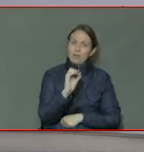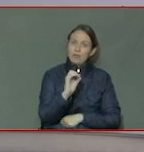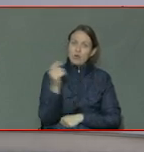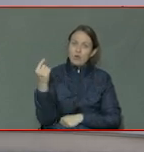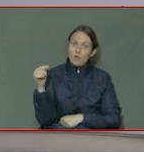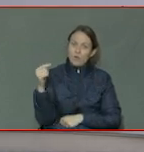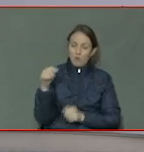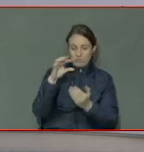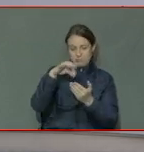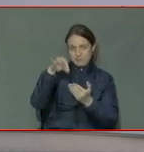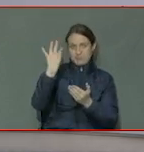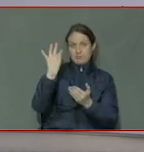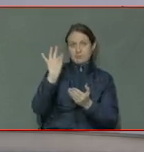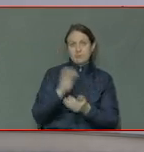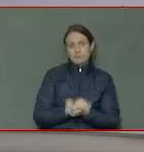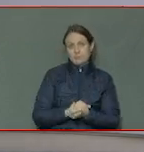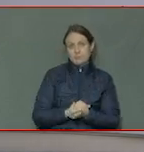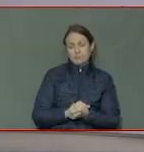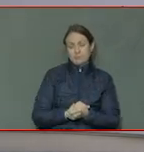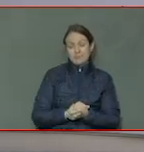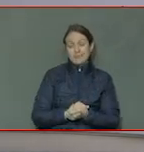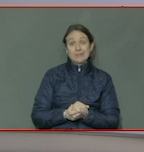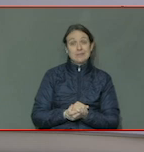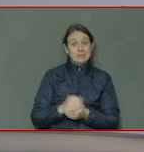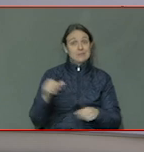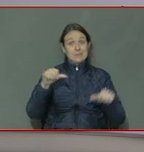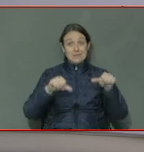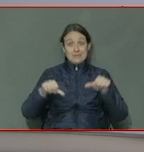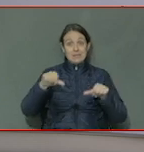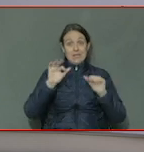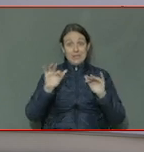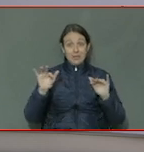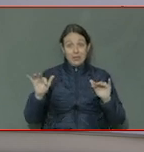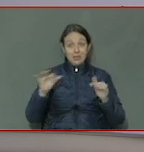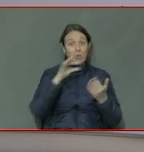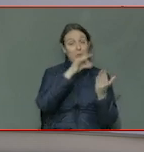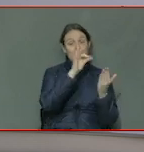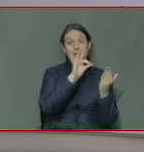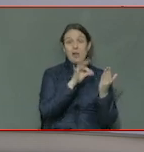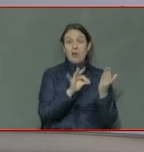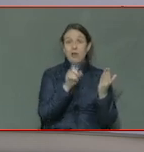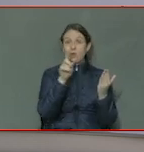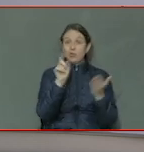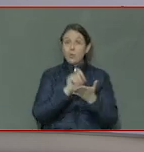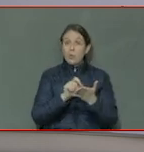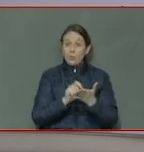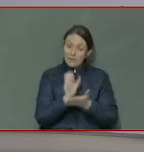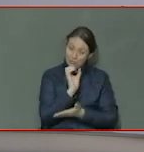marks. Our physics people are really nice. We give you marks for writing